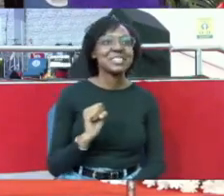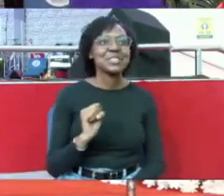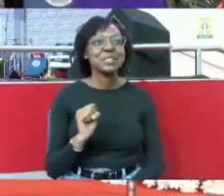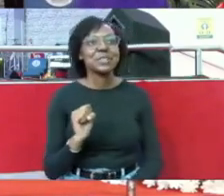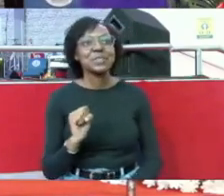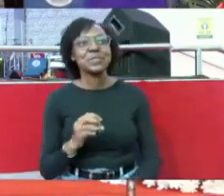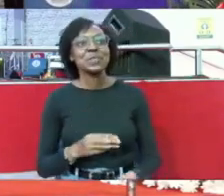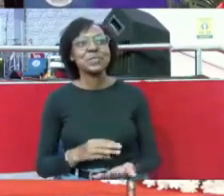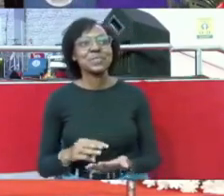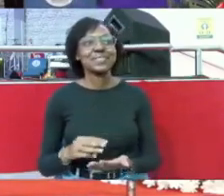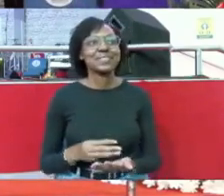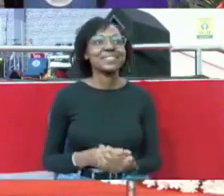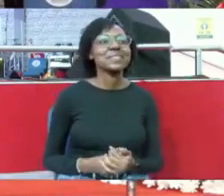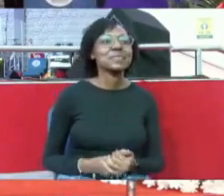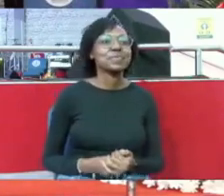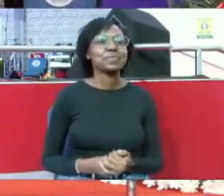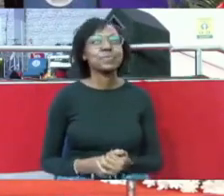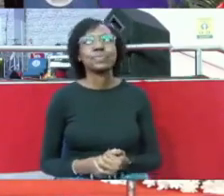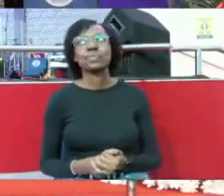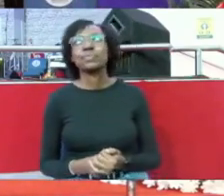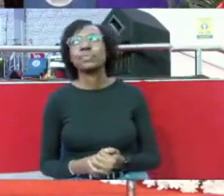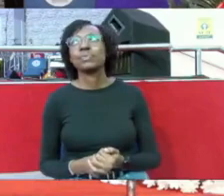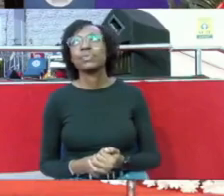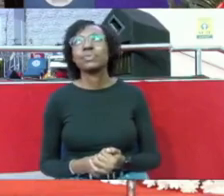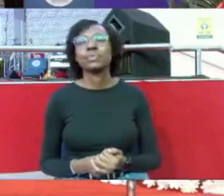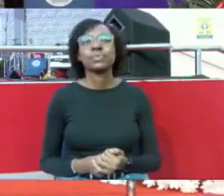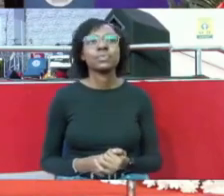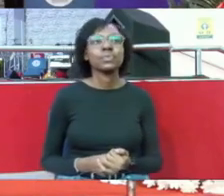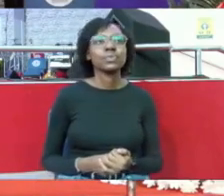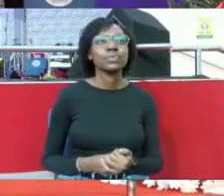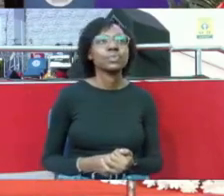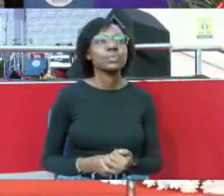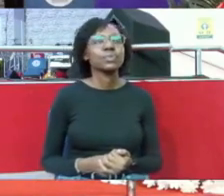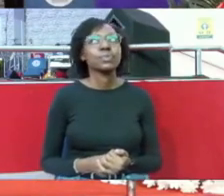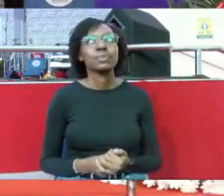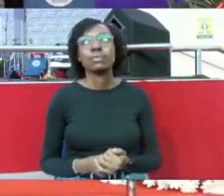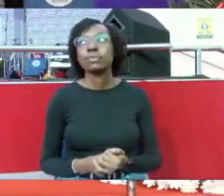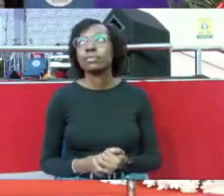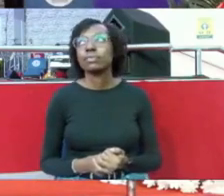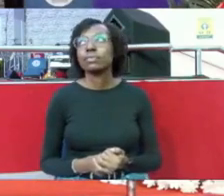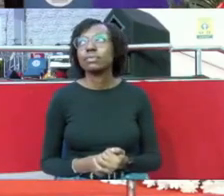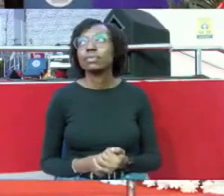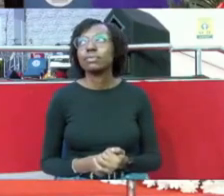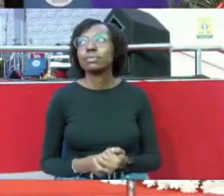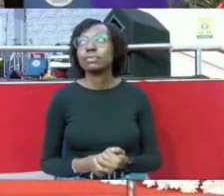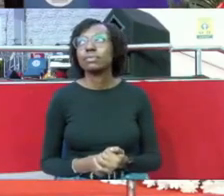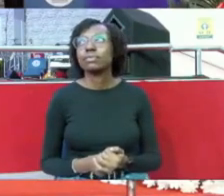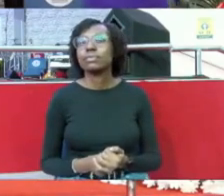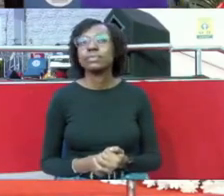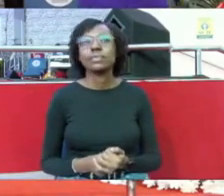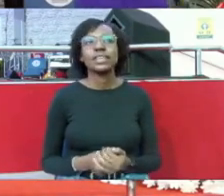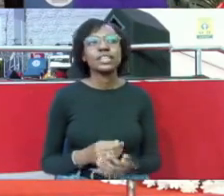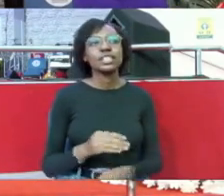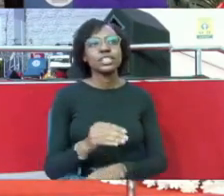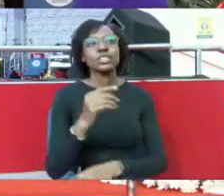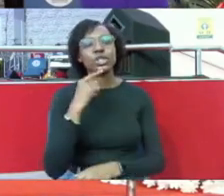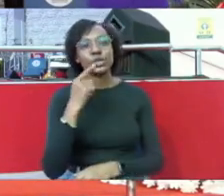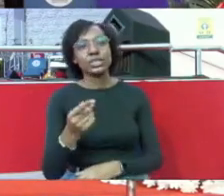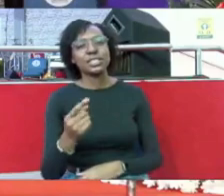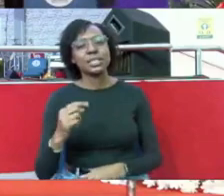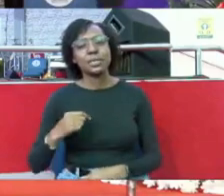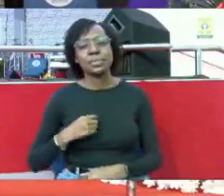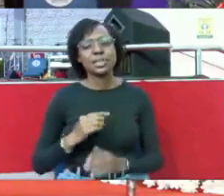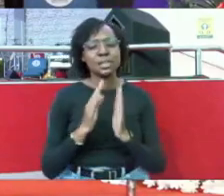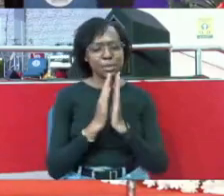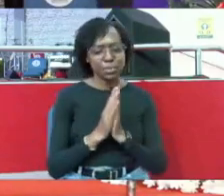a little bit. As I get to sit in the matatu, if you go by public means, then I will pray as the vehicle is moving